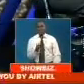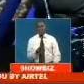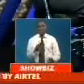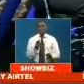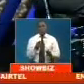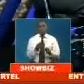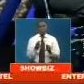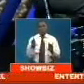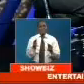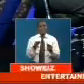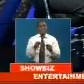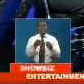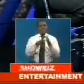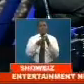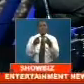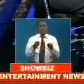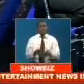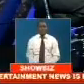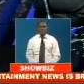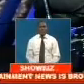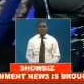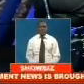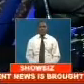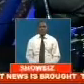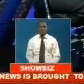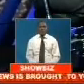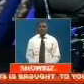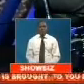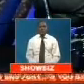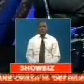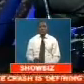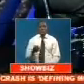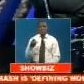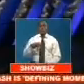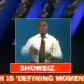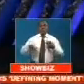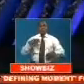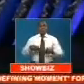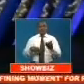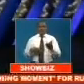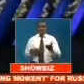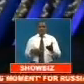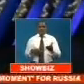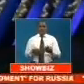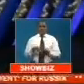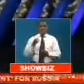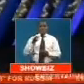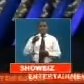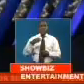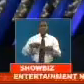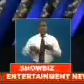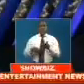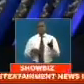was your biggest platform? Yeah. That was the bar concept. Okay. Year bar concept,